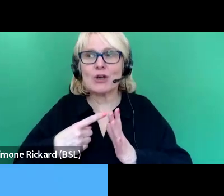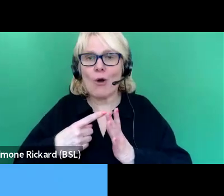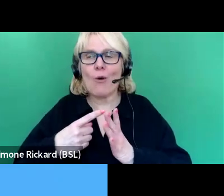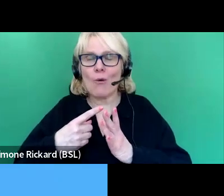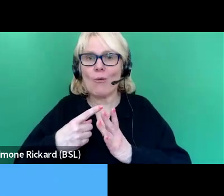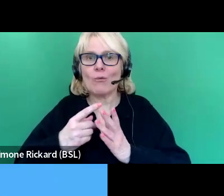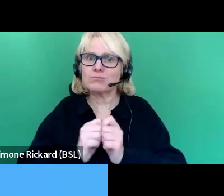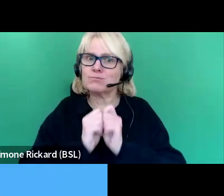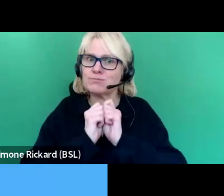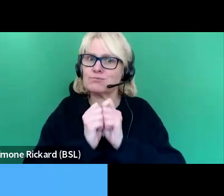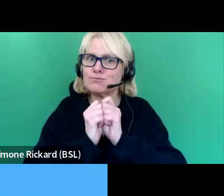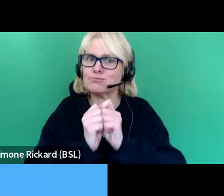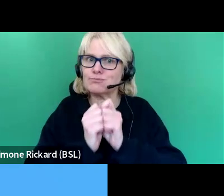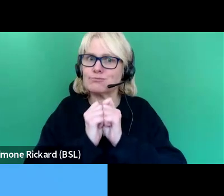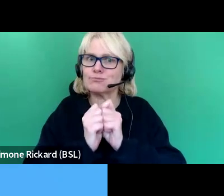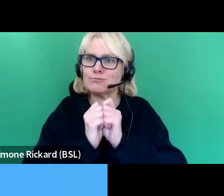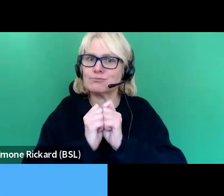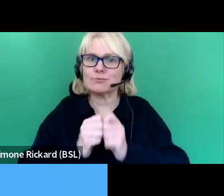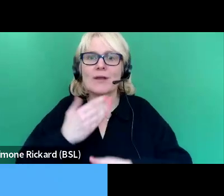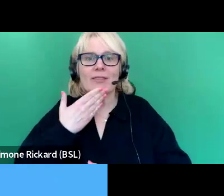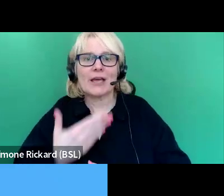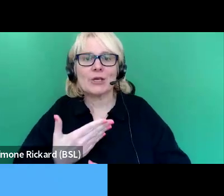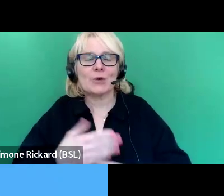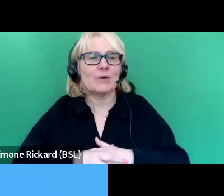invaluable, and we really appreciate it, so thank you.